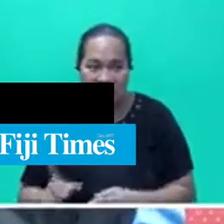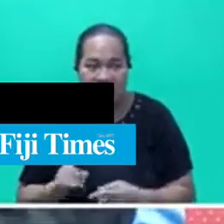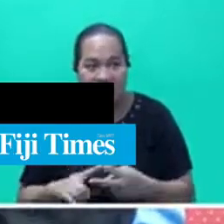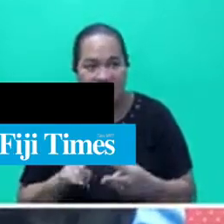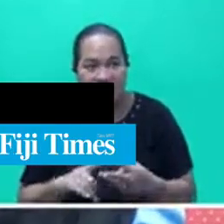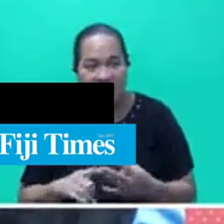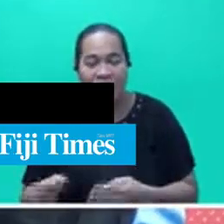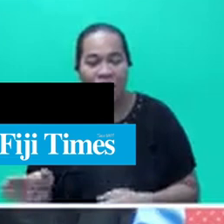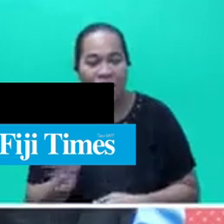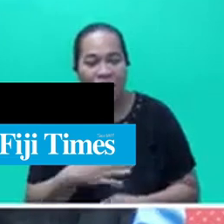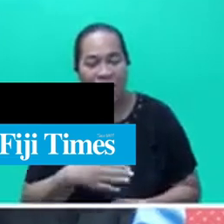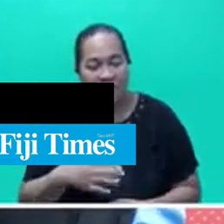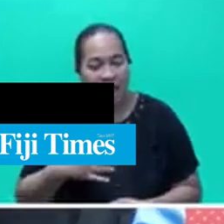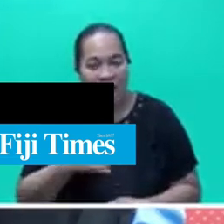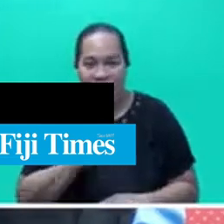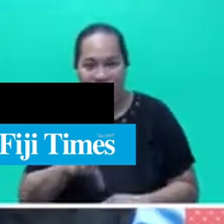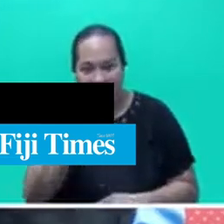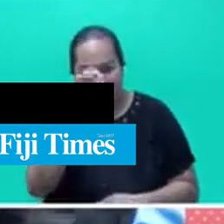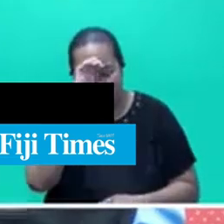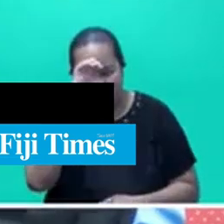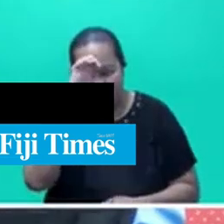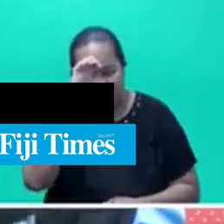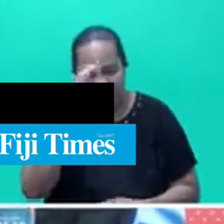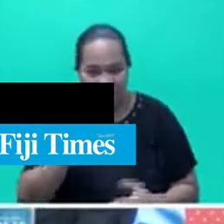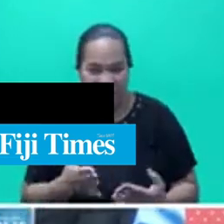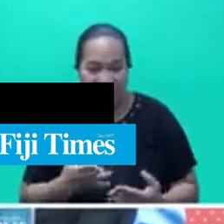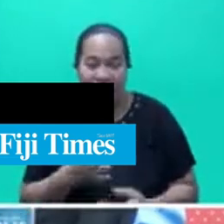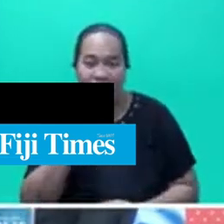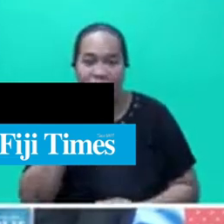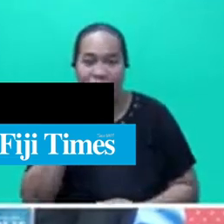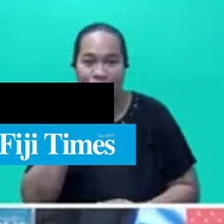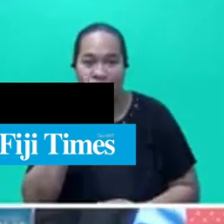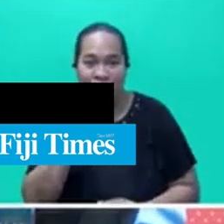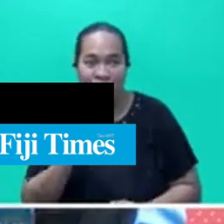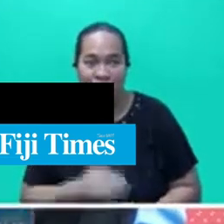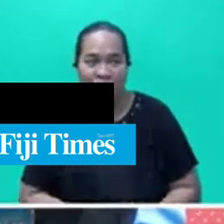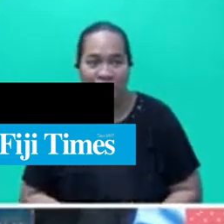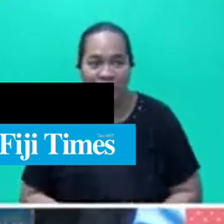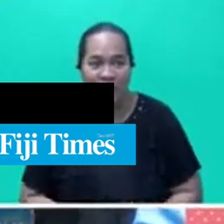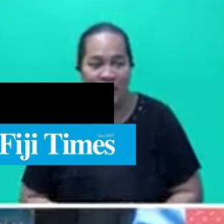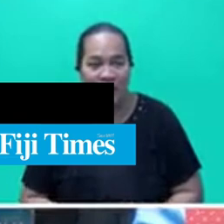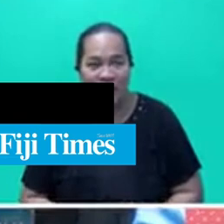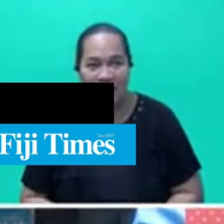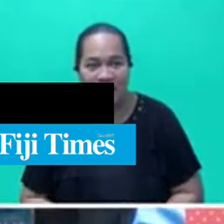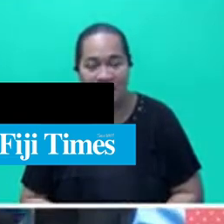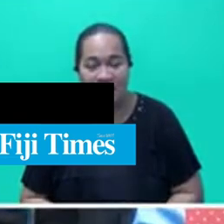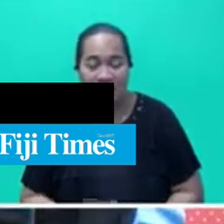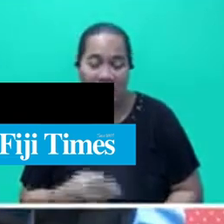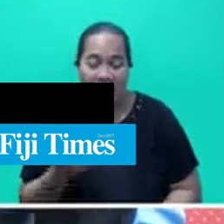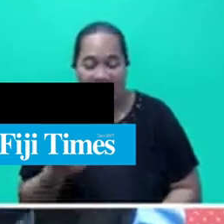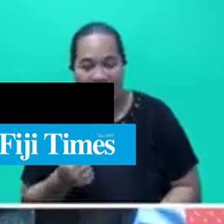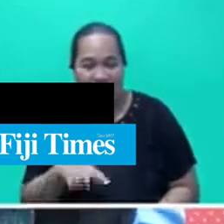members. This is unexpected. I was not expecting to deliver a speech after being elected